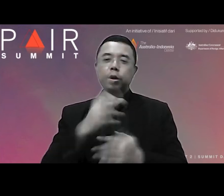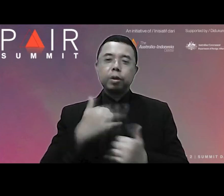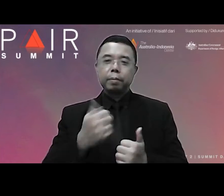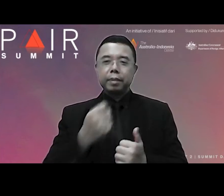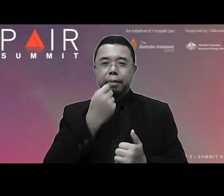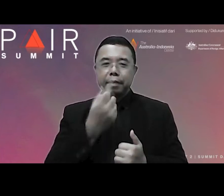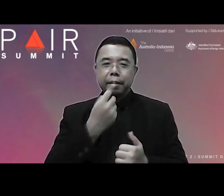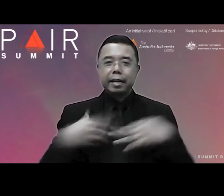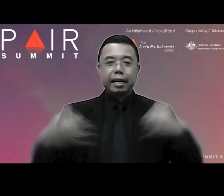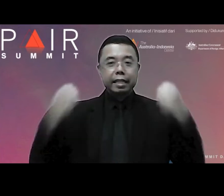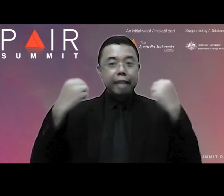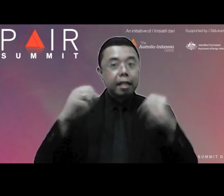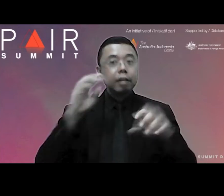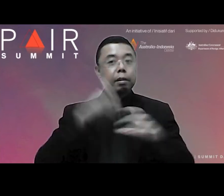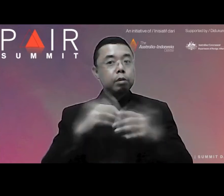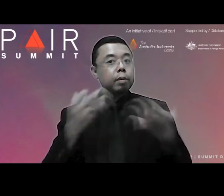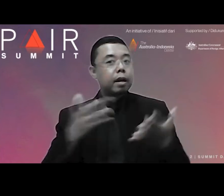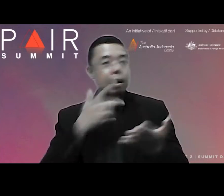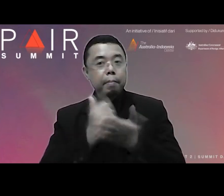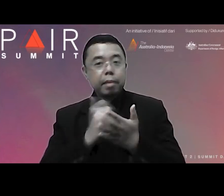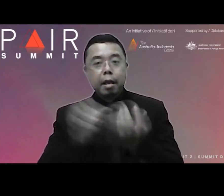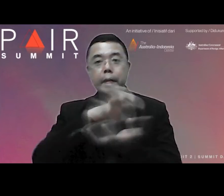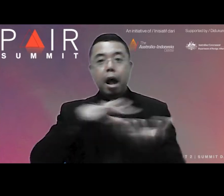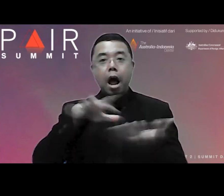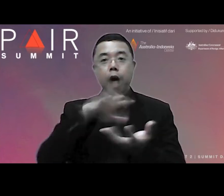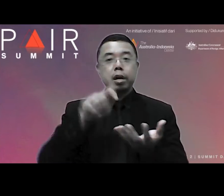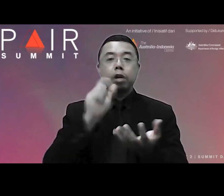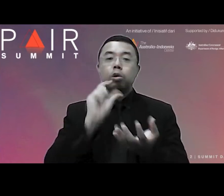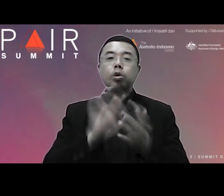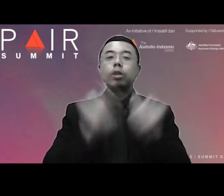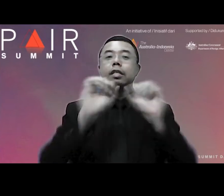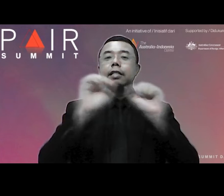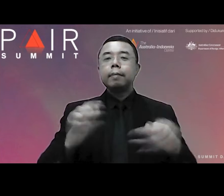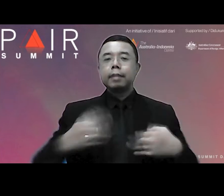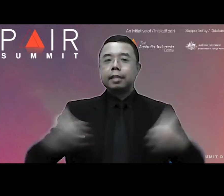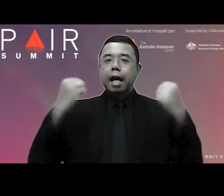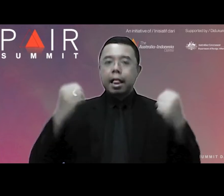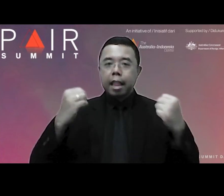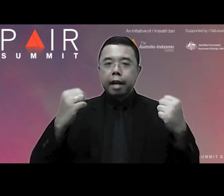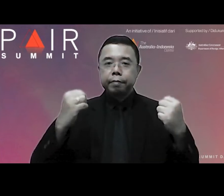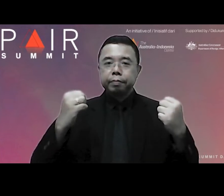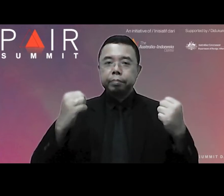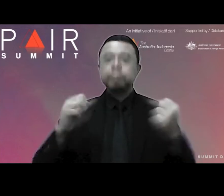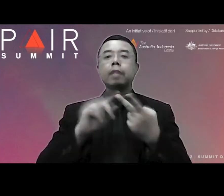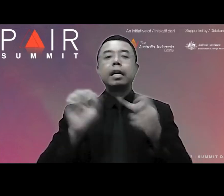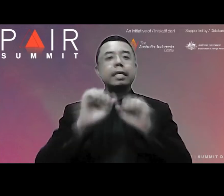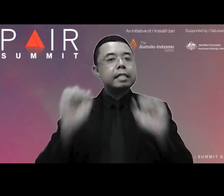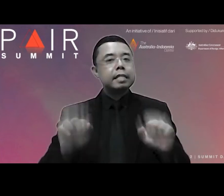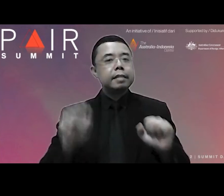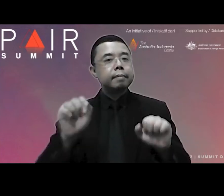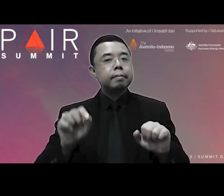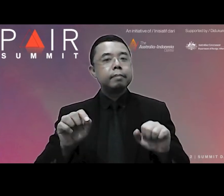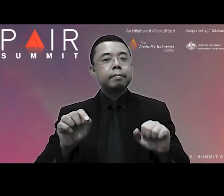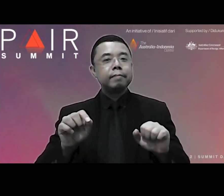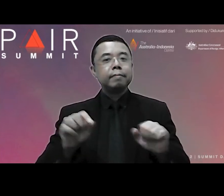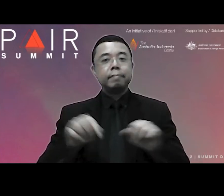system. The chat function is off for the time being, or the Q&A, but we will give you an opportunity to ask